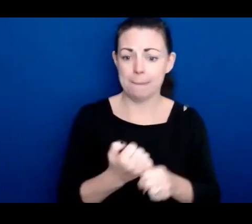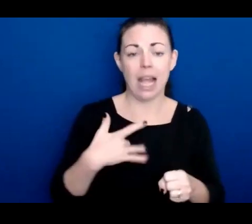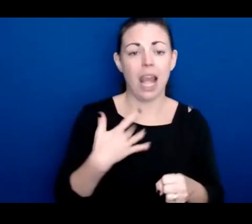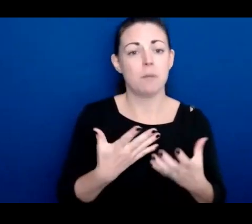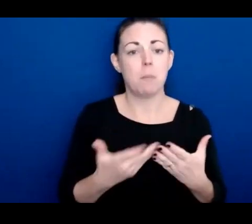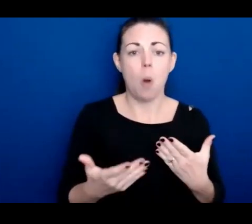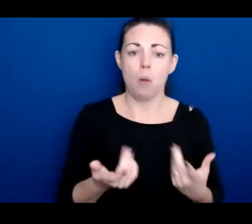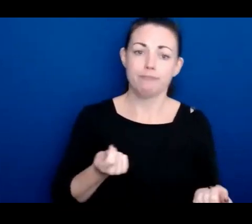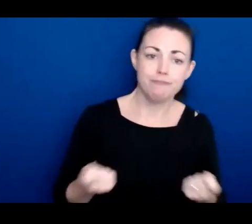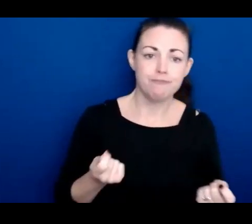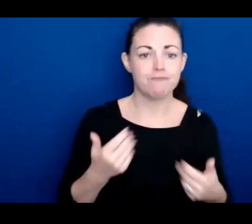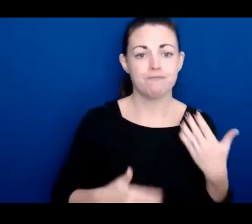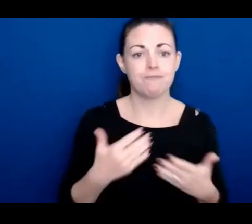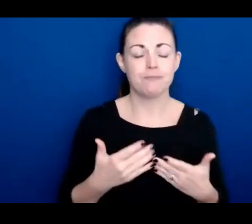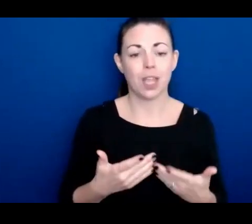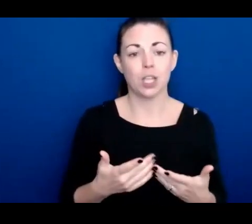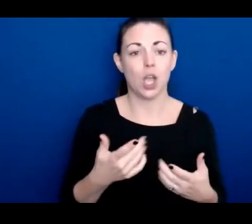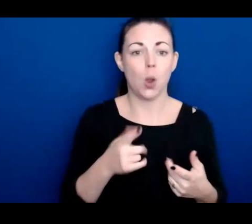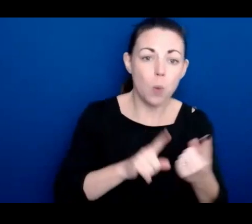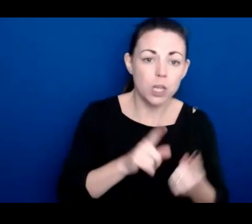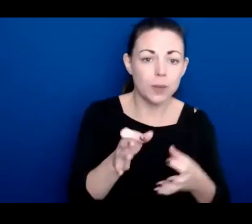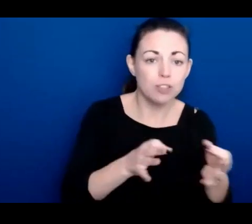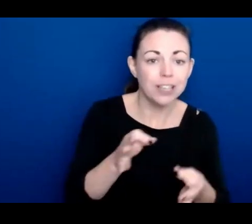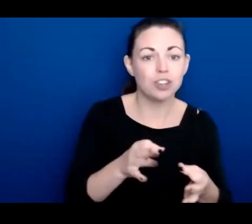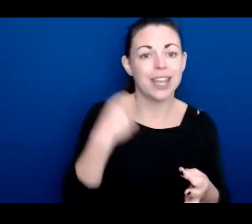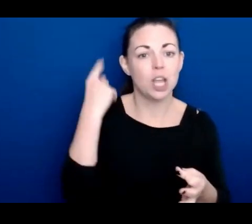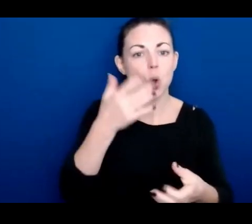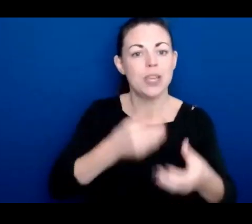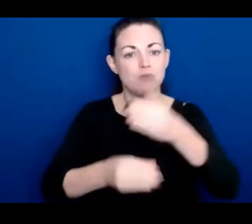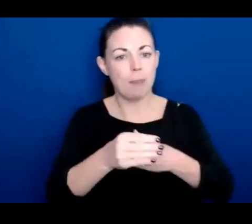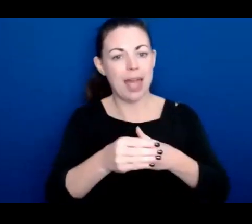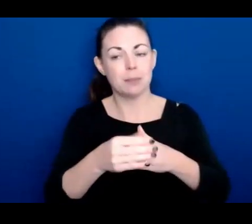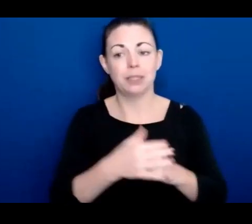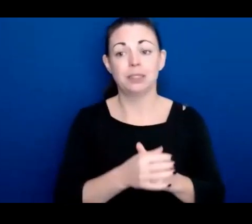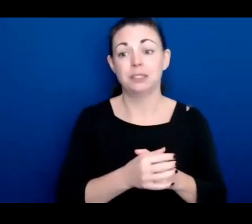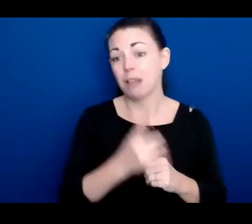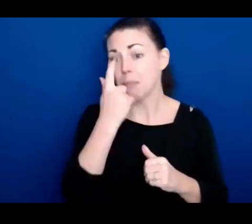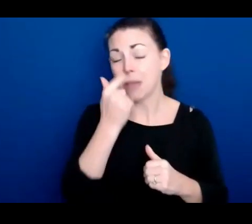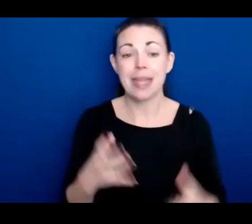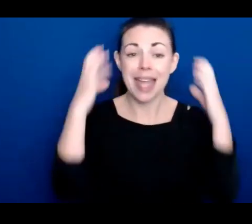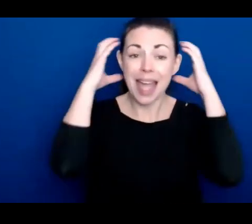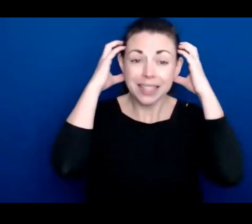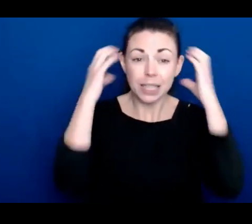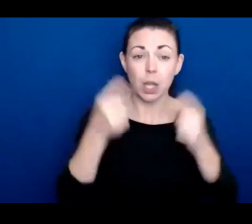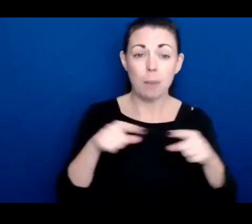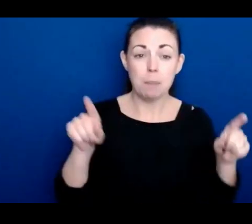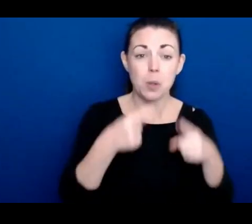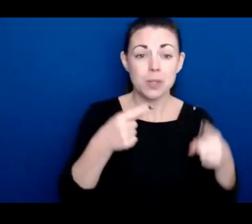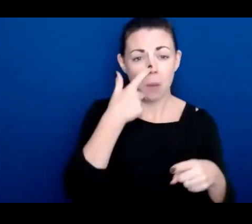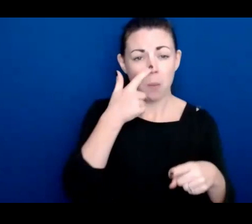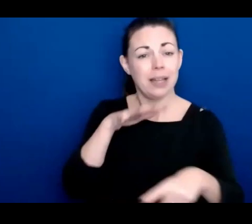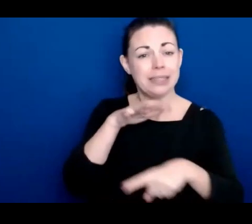strategies, replacement noise, things like that. Even to the point where individuals wearing headsets, listening to music to try and dim out the noise while they've